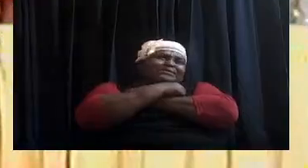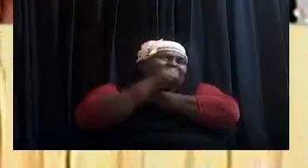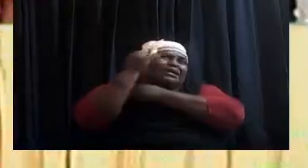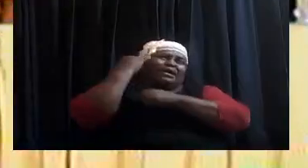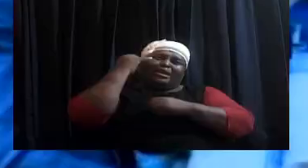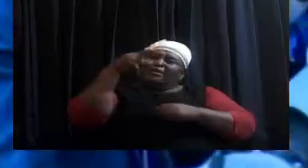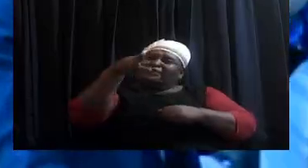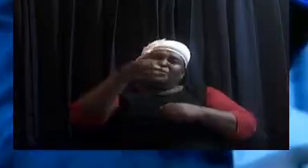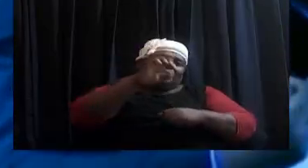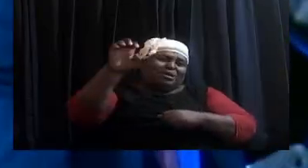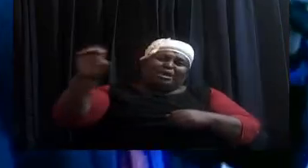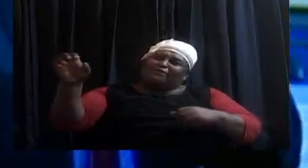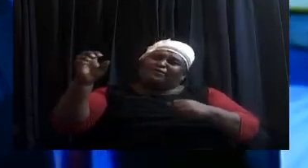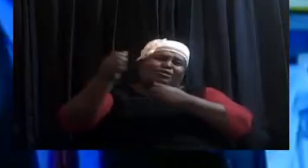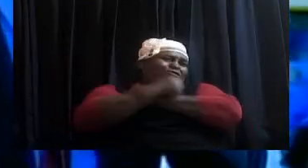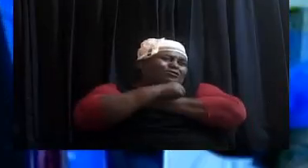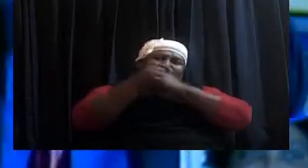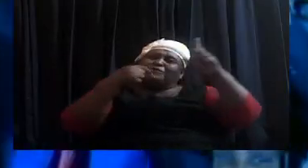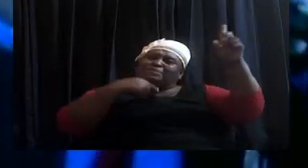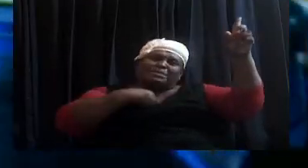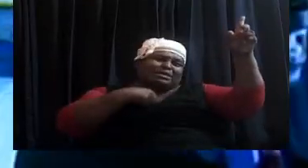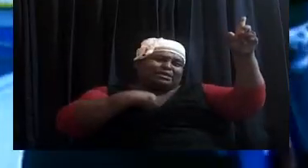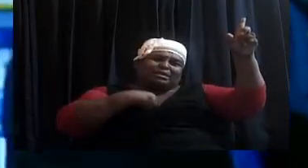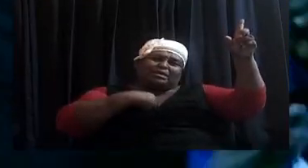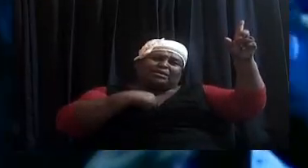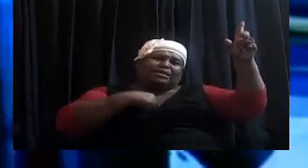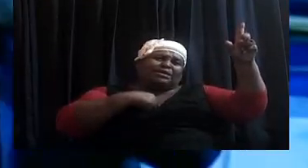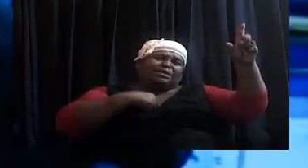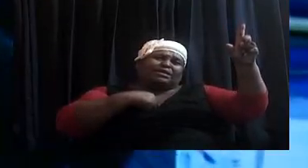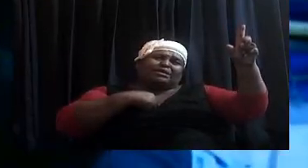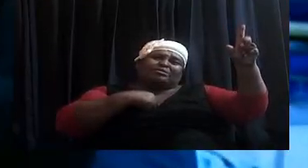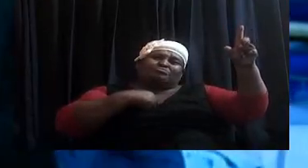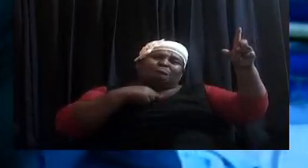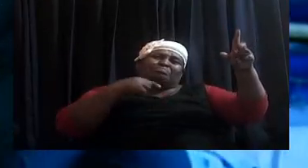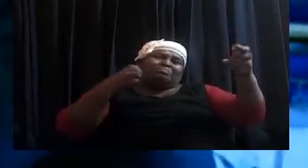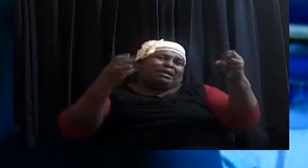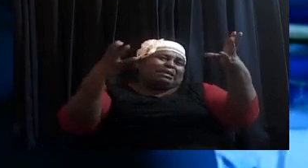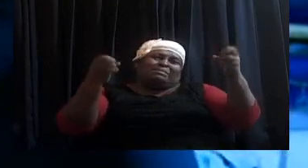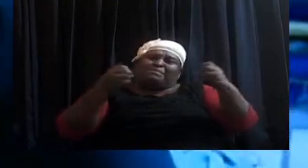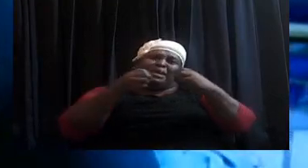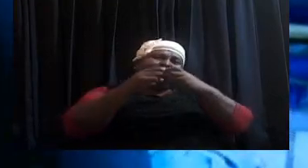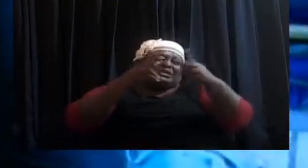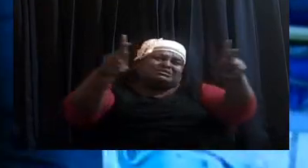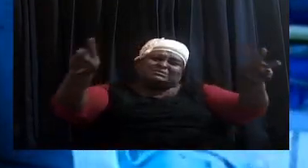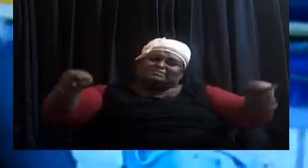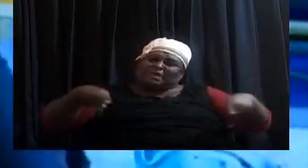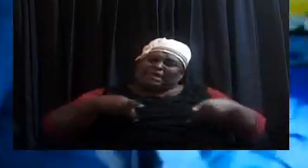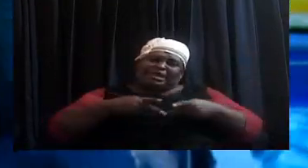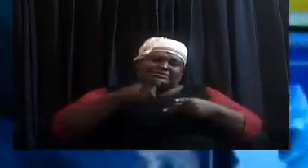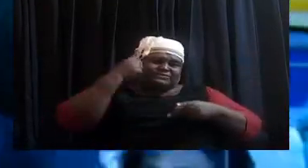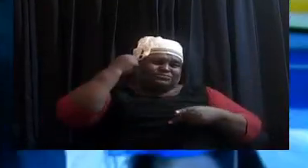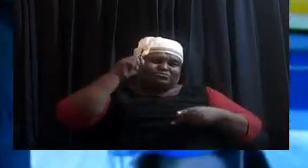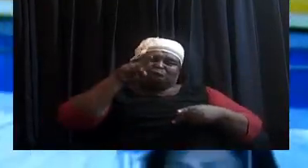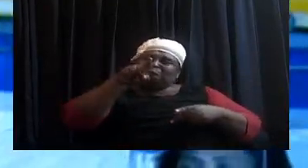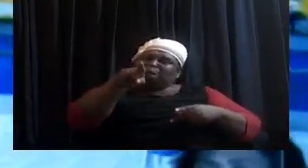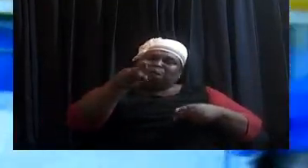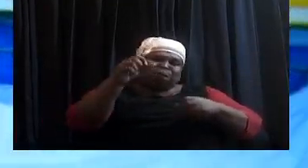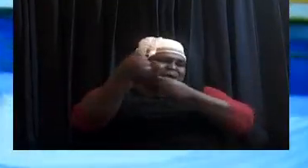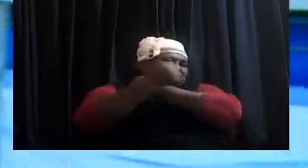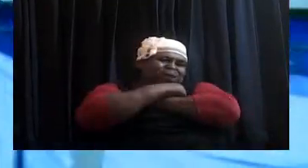me, there will be no space for you to love the world.